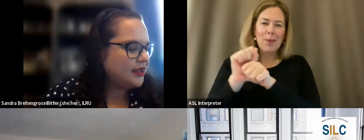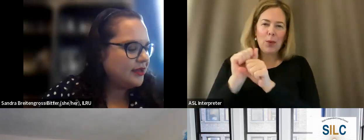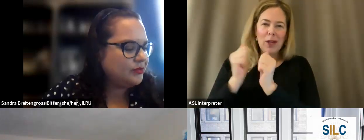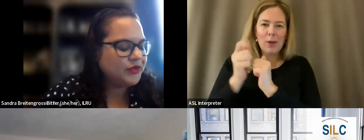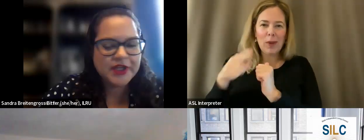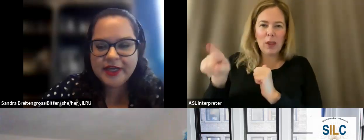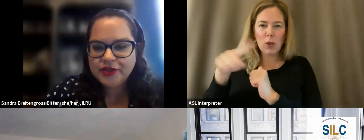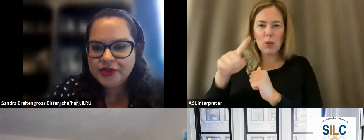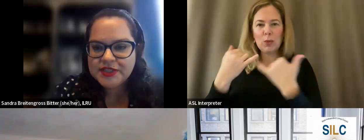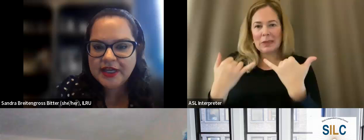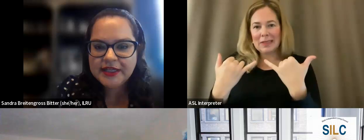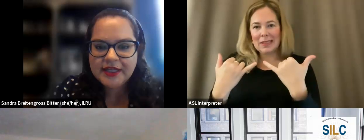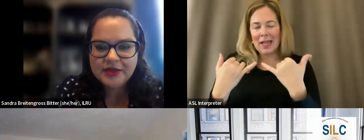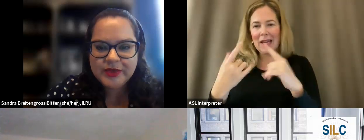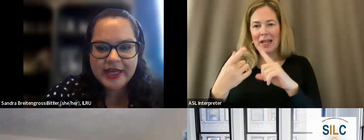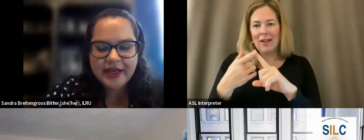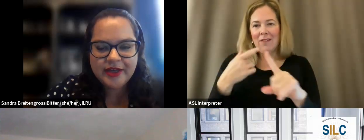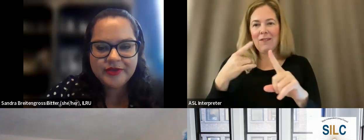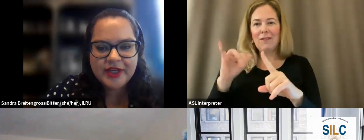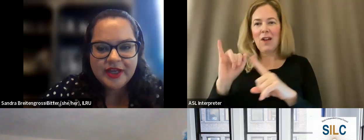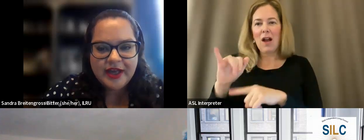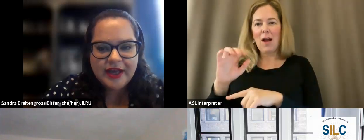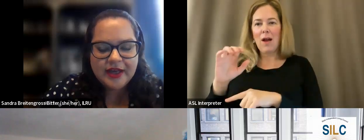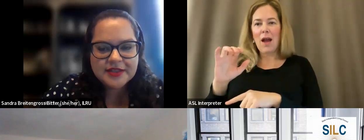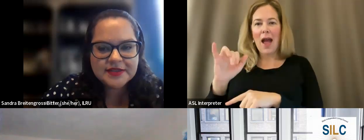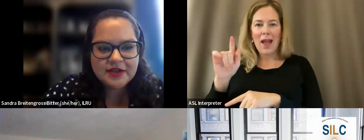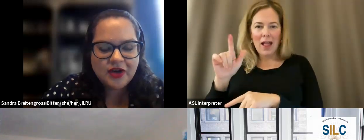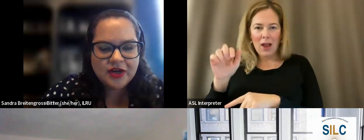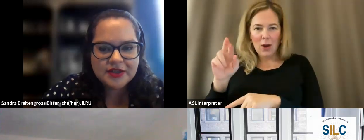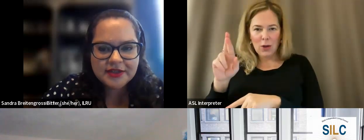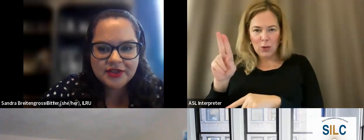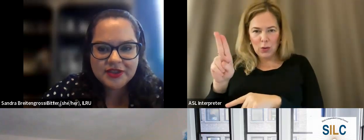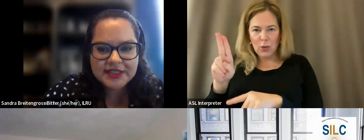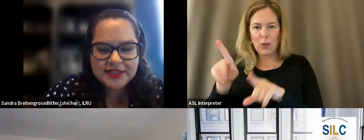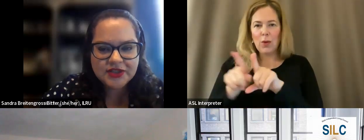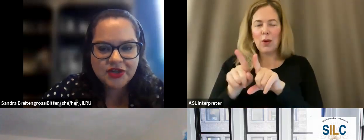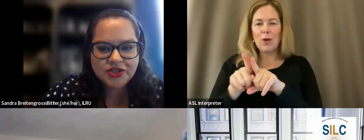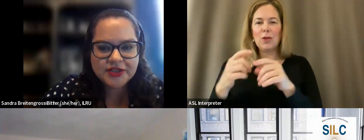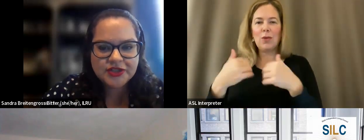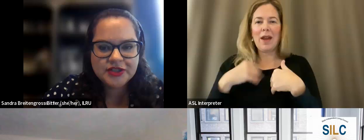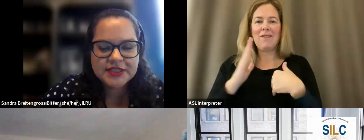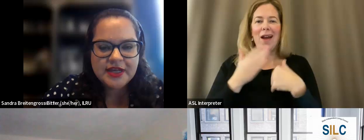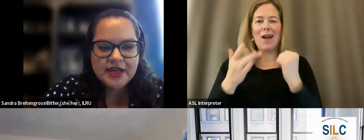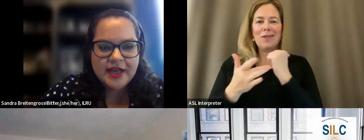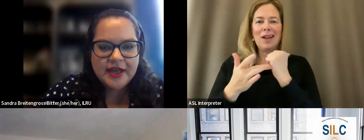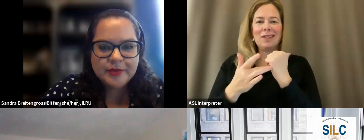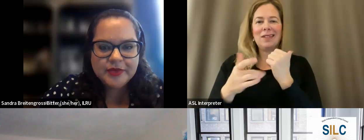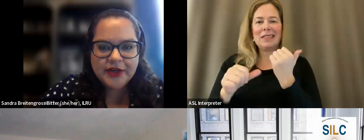today from the ILRU side, and then we have our technical assistance